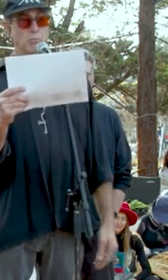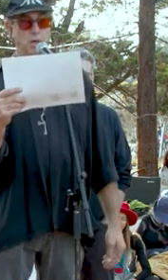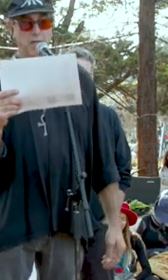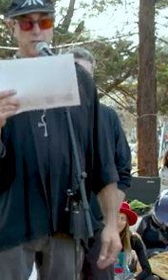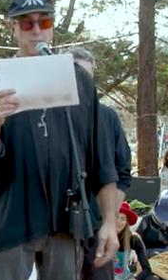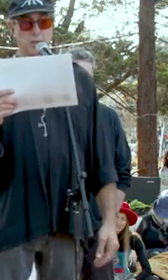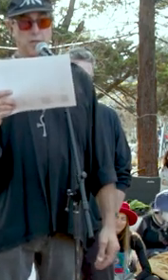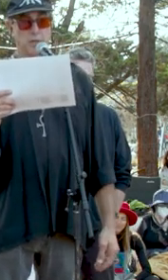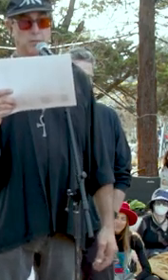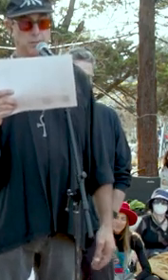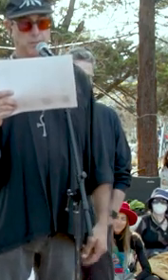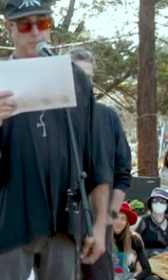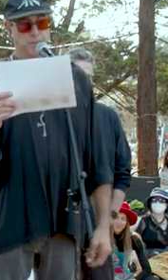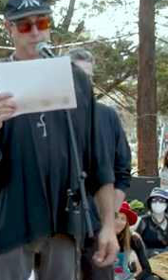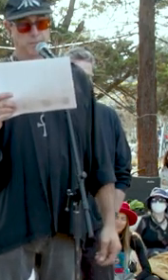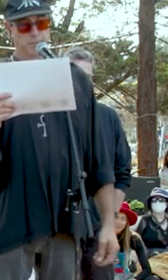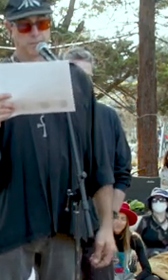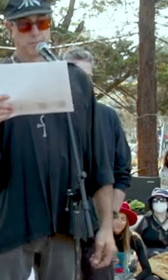Paco Marquez Mercado.